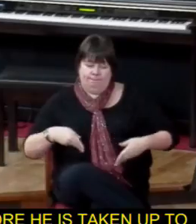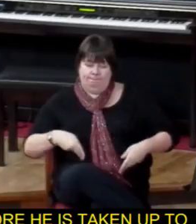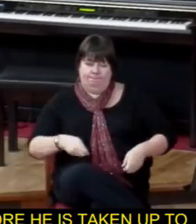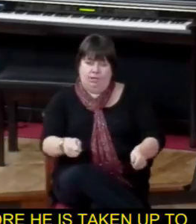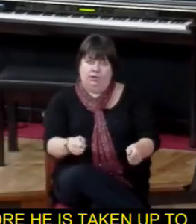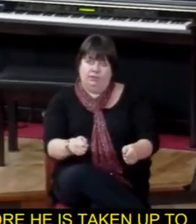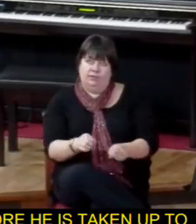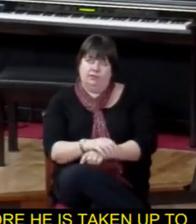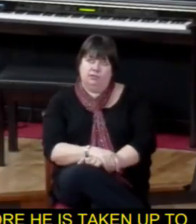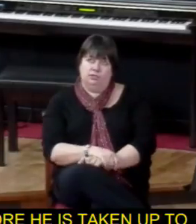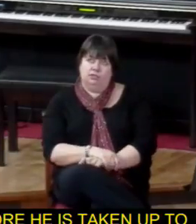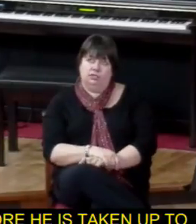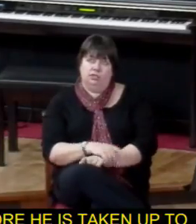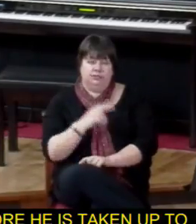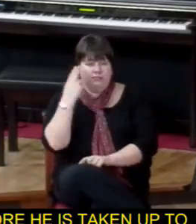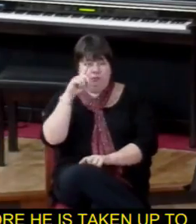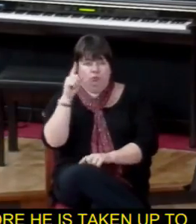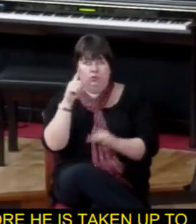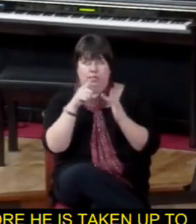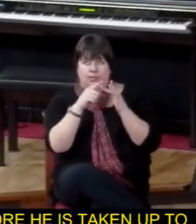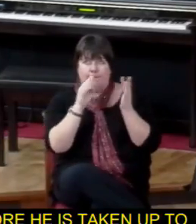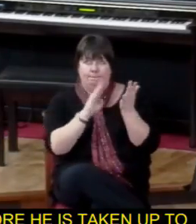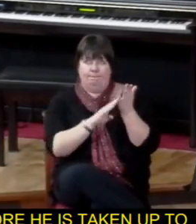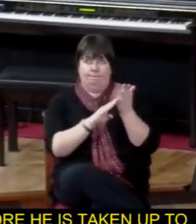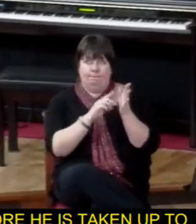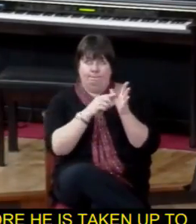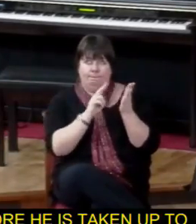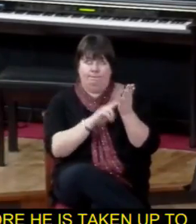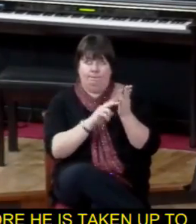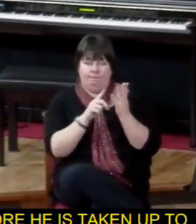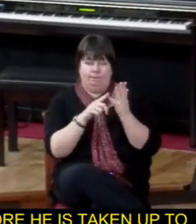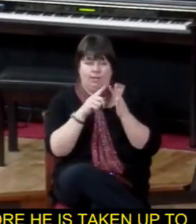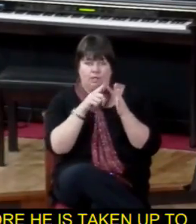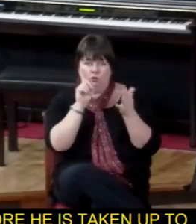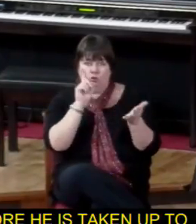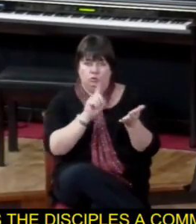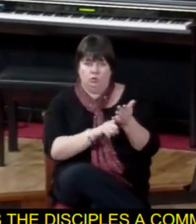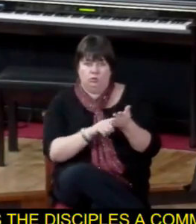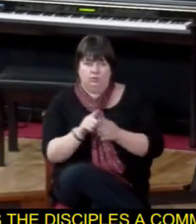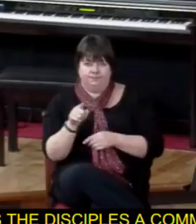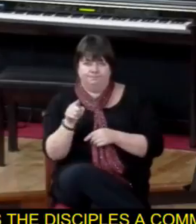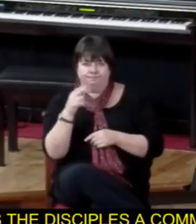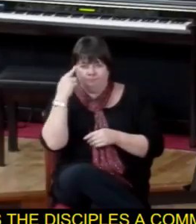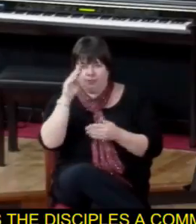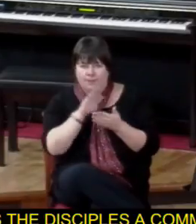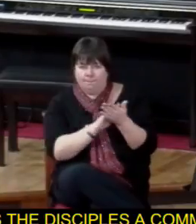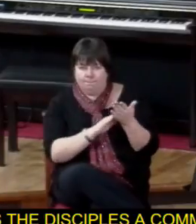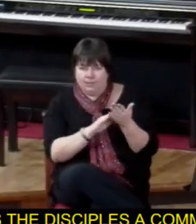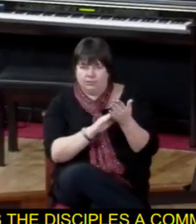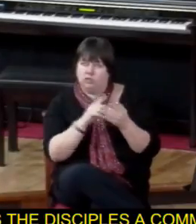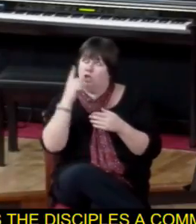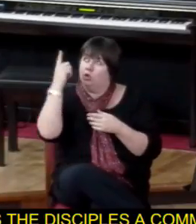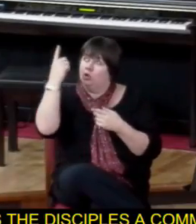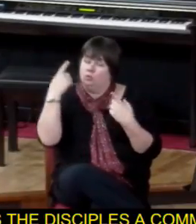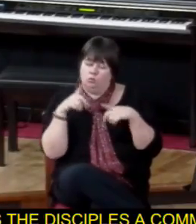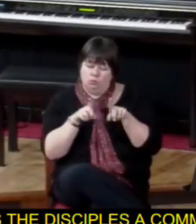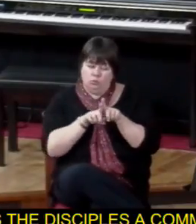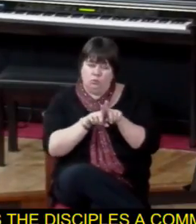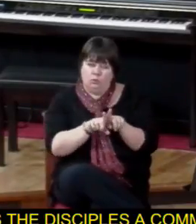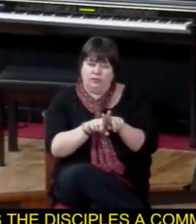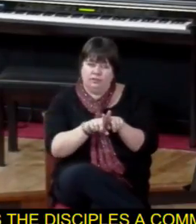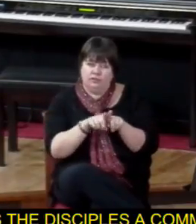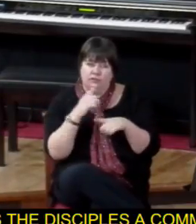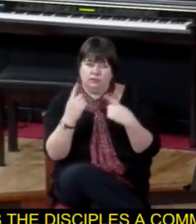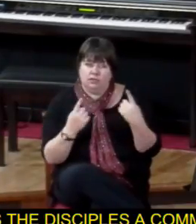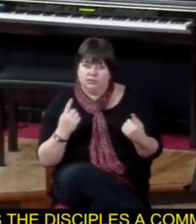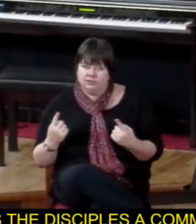name Emmanuel, which means God with us. So Jesus is the human face